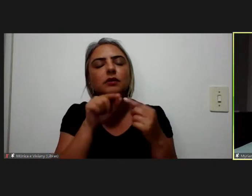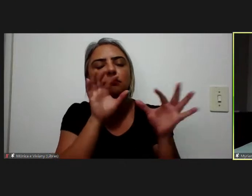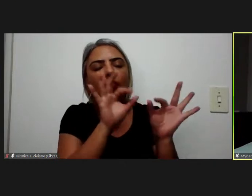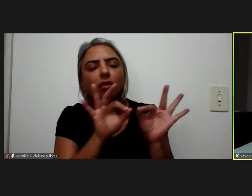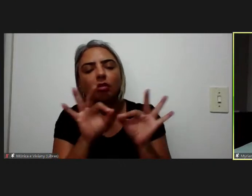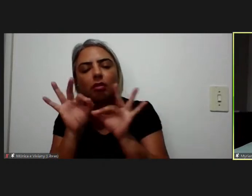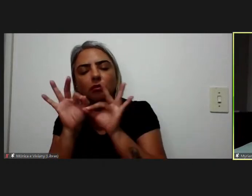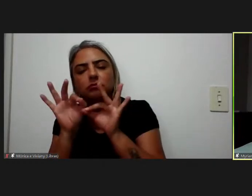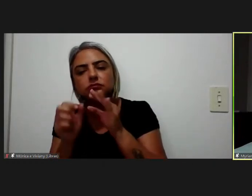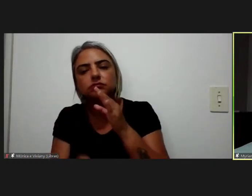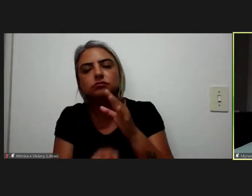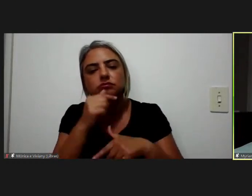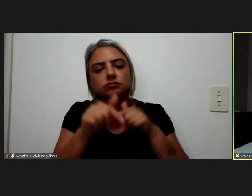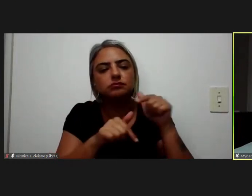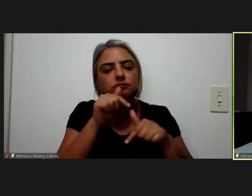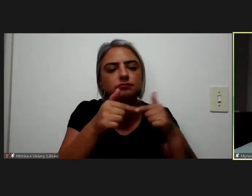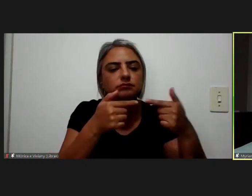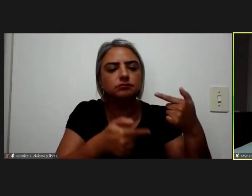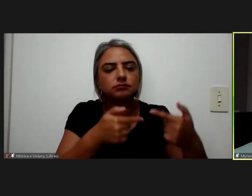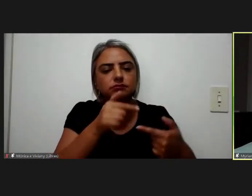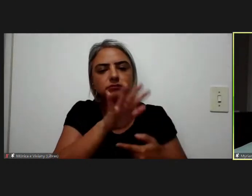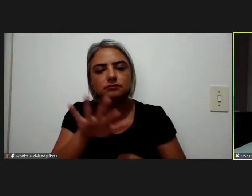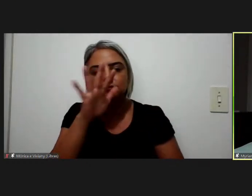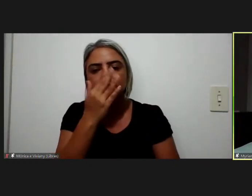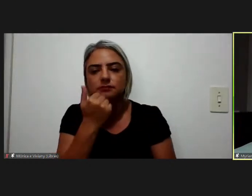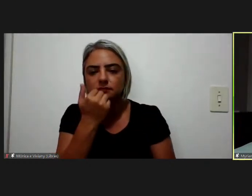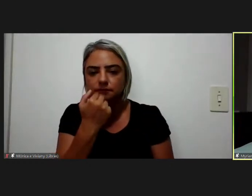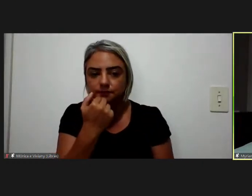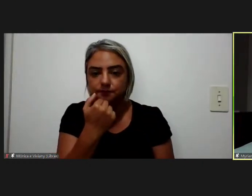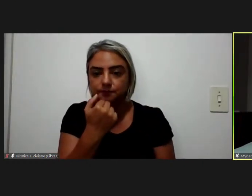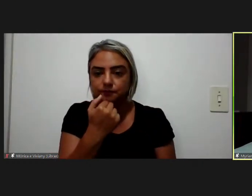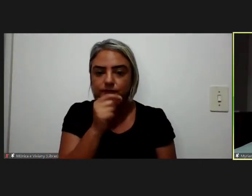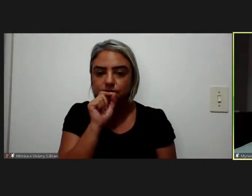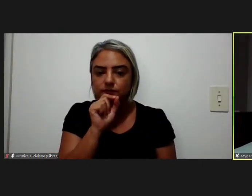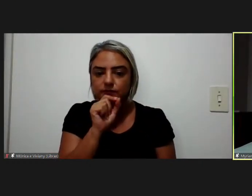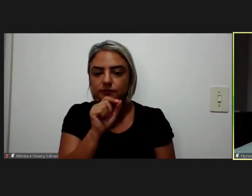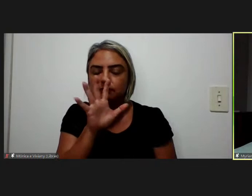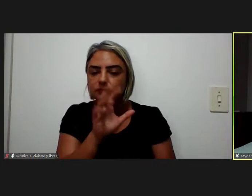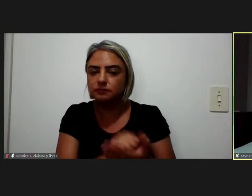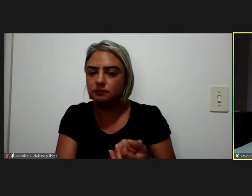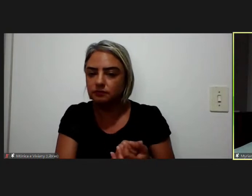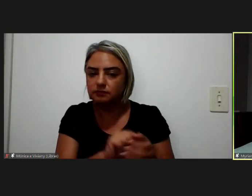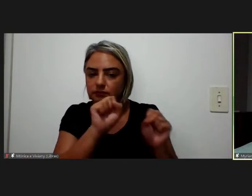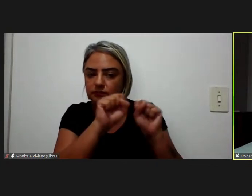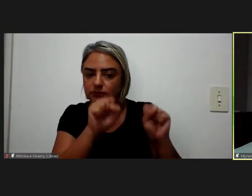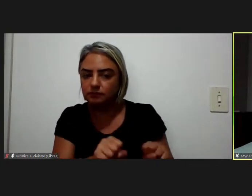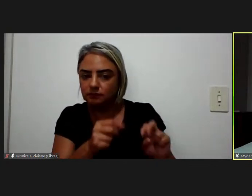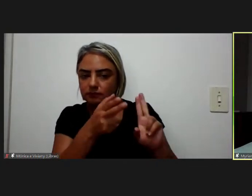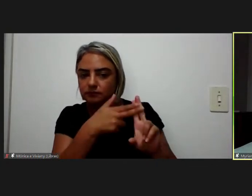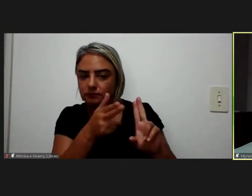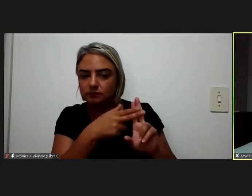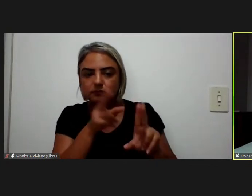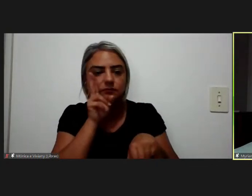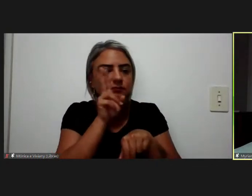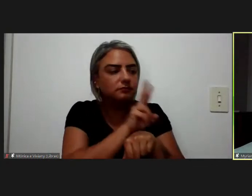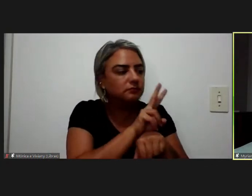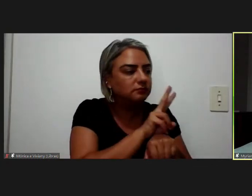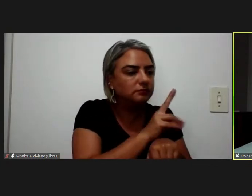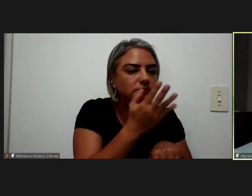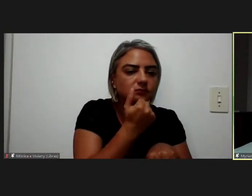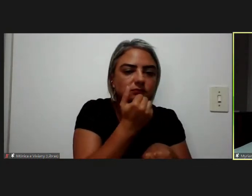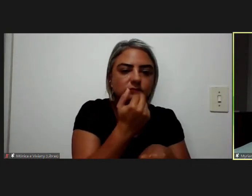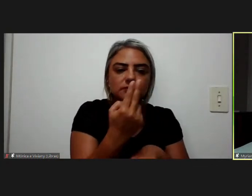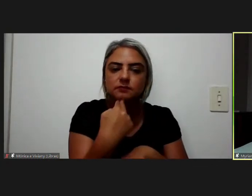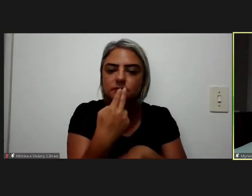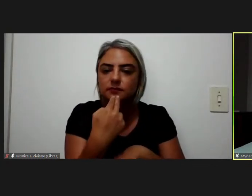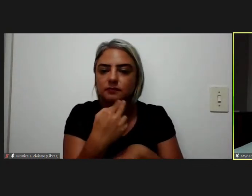the objective of following up the execution of the national policy of food and nutrition, the consolidation of the national